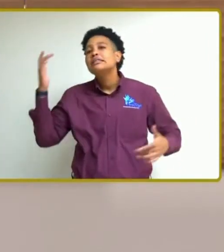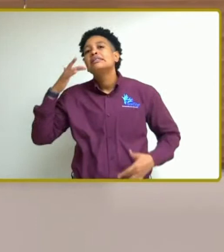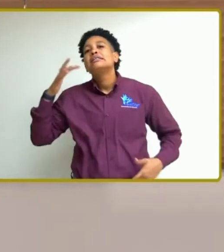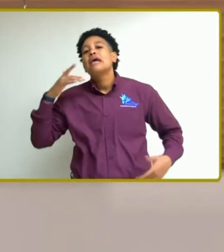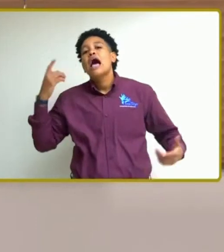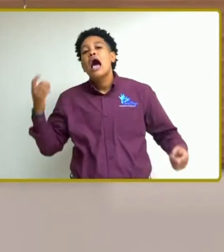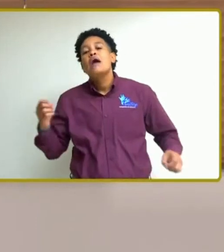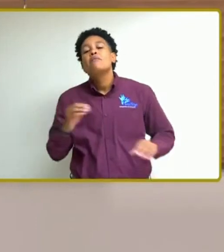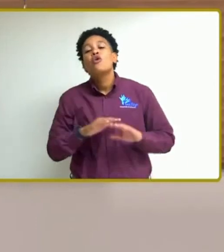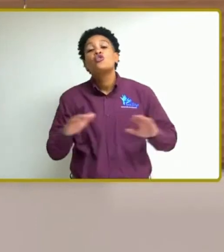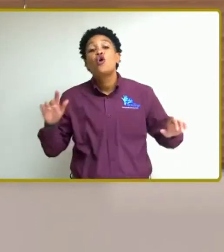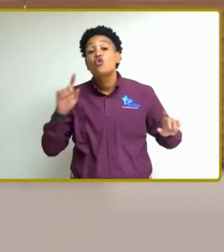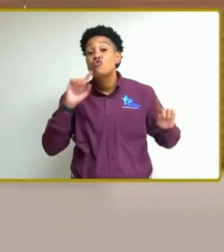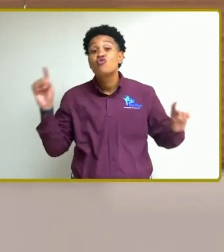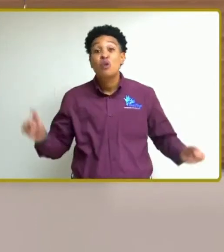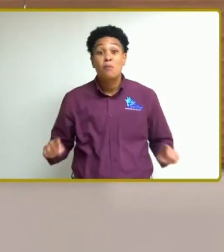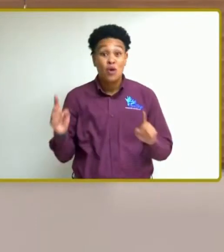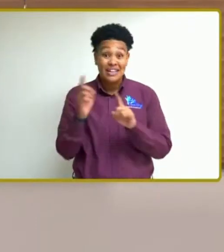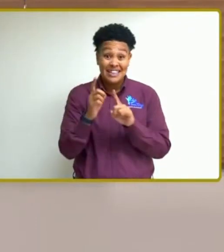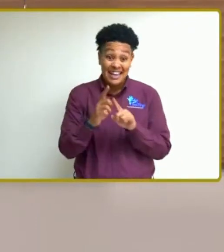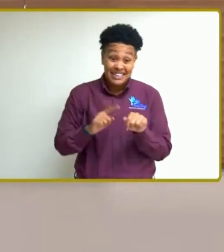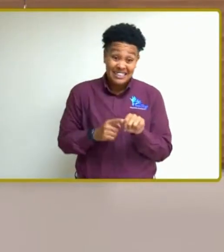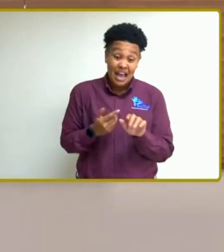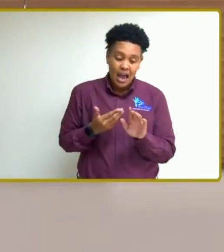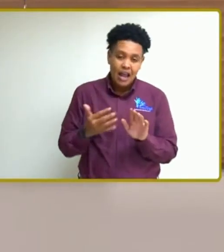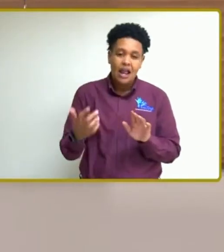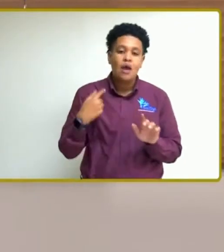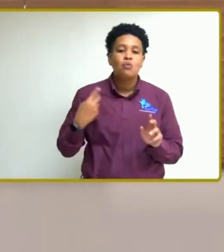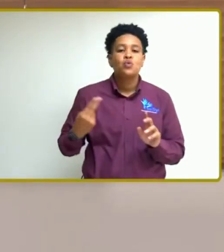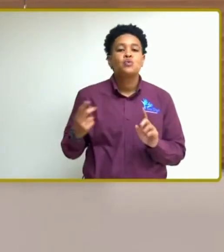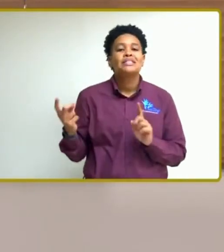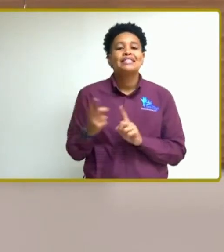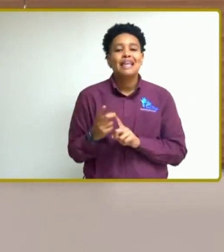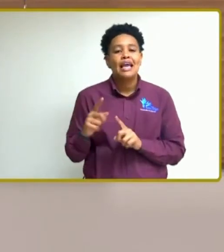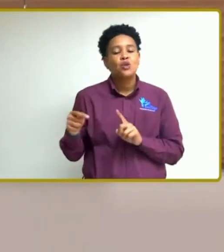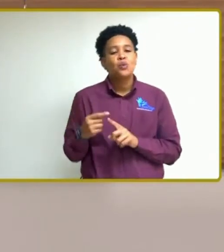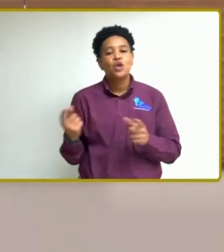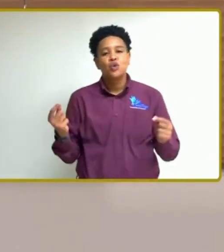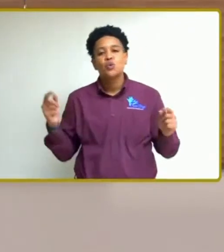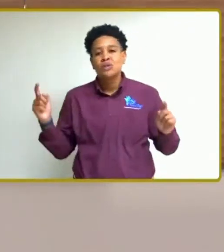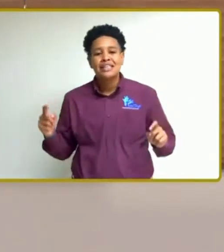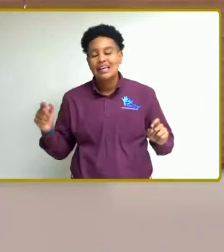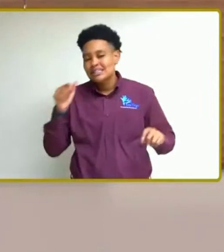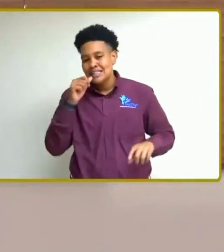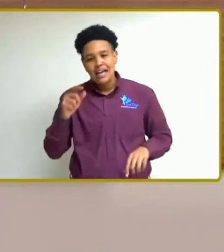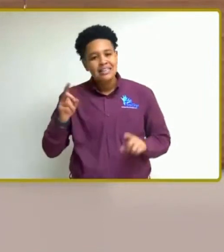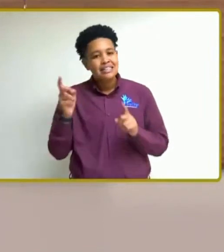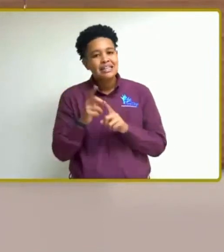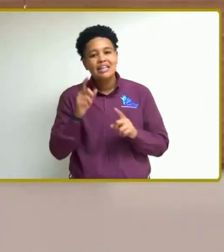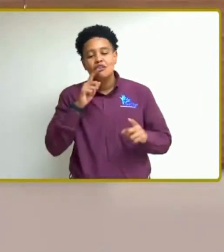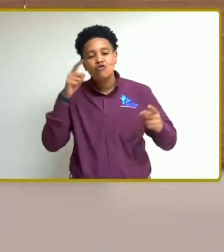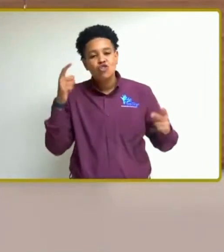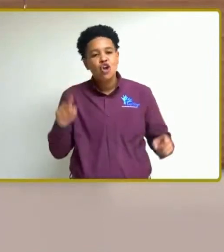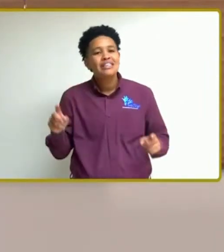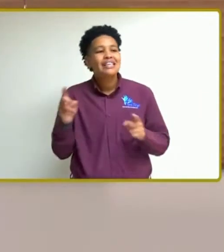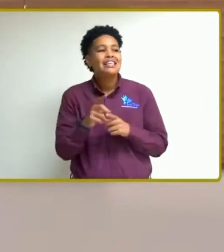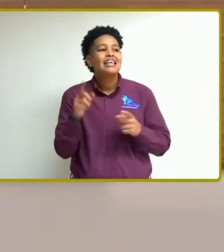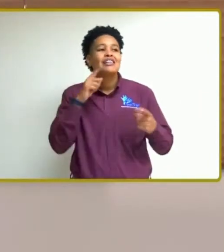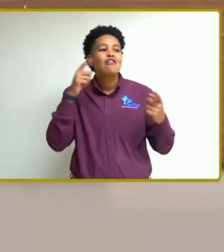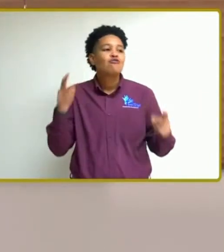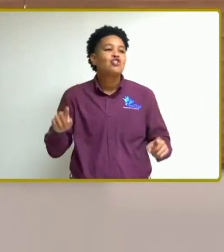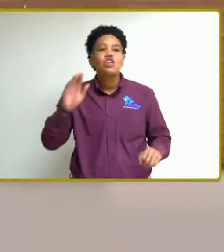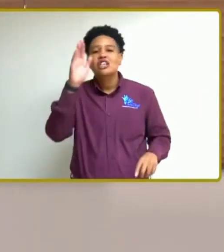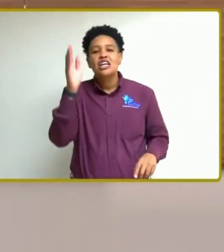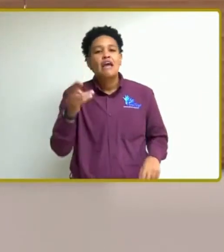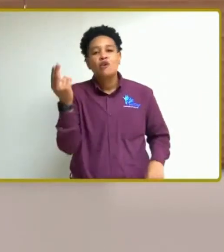symptoms, or they don't report a date of onset, we use the date that they did the test, not the date of the results. The date of the results are never